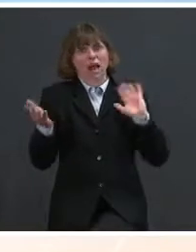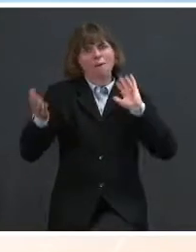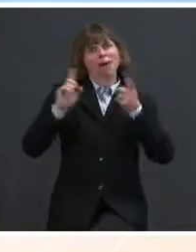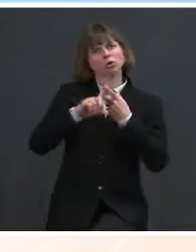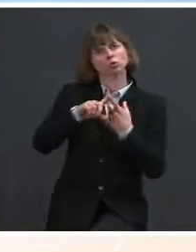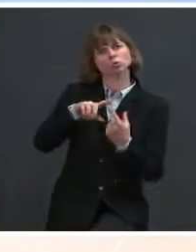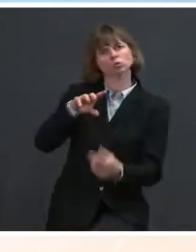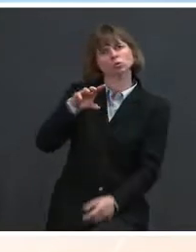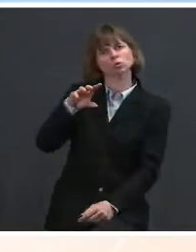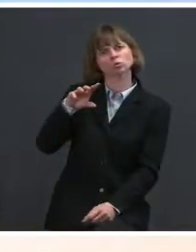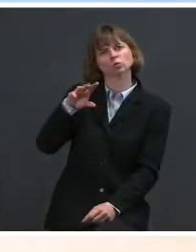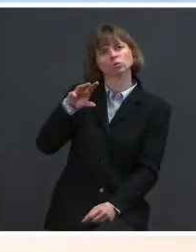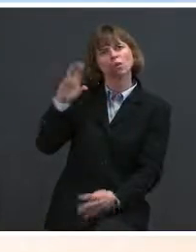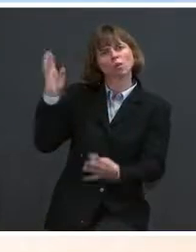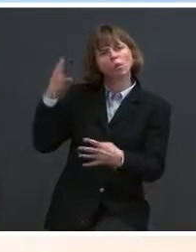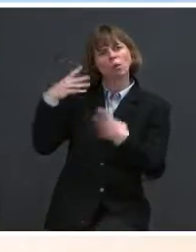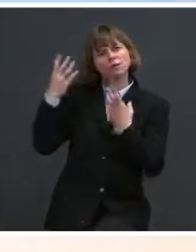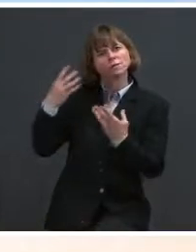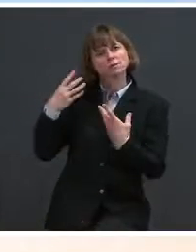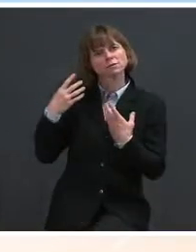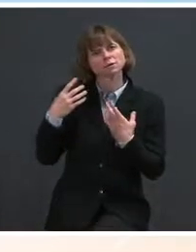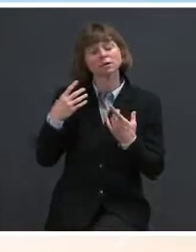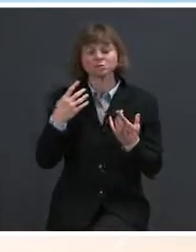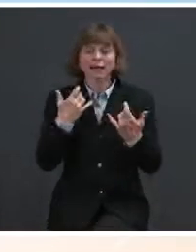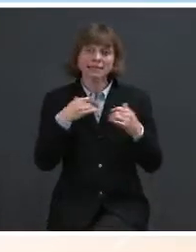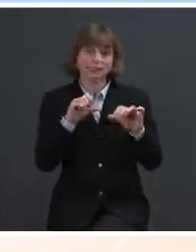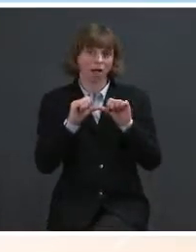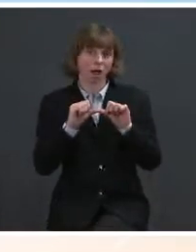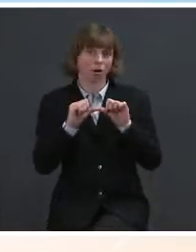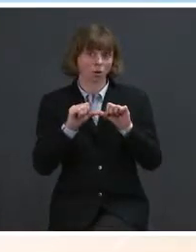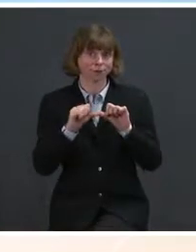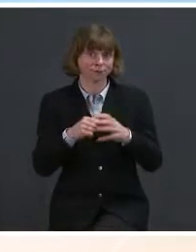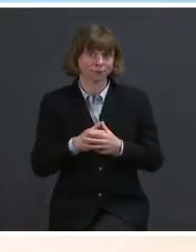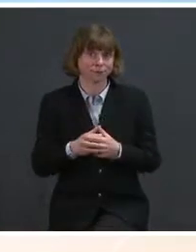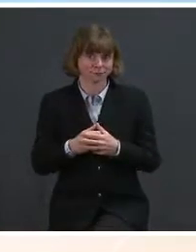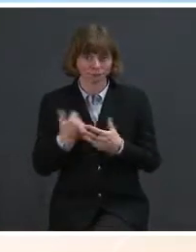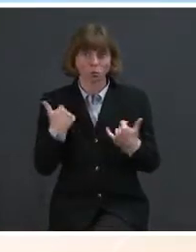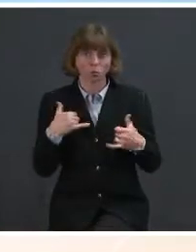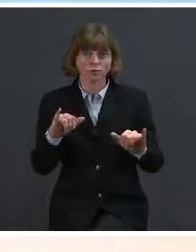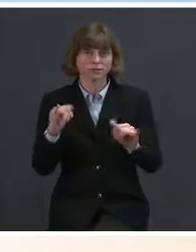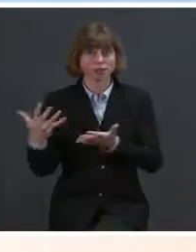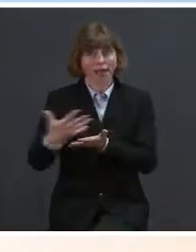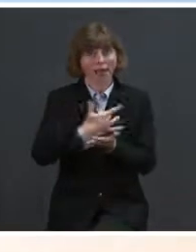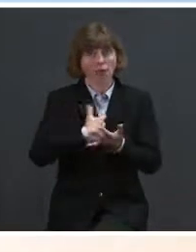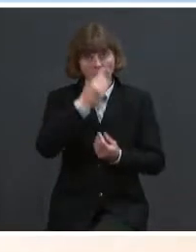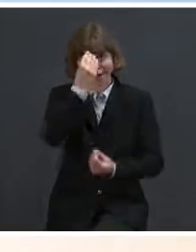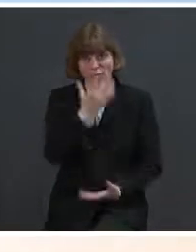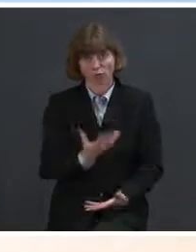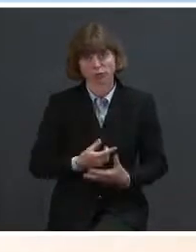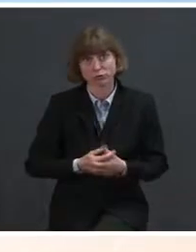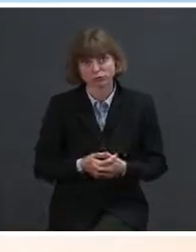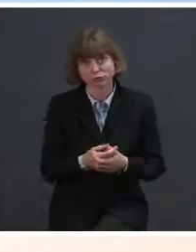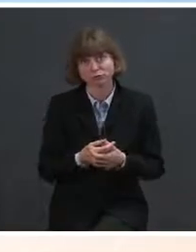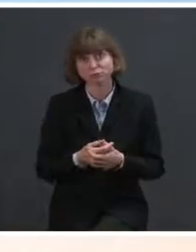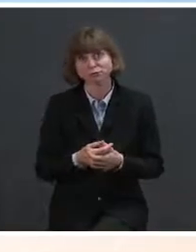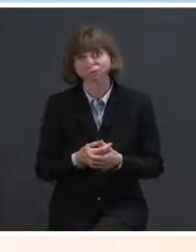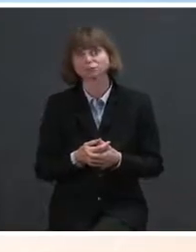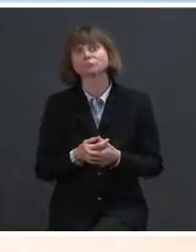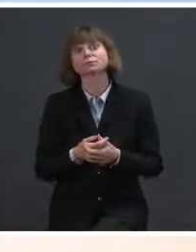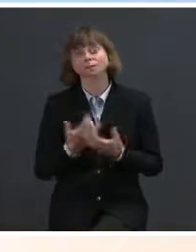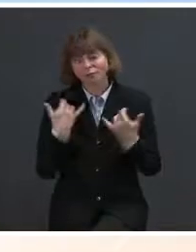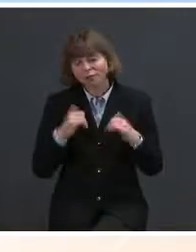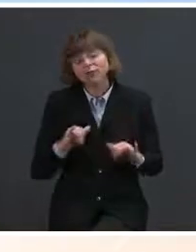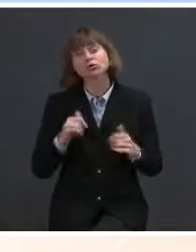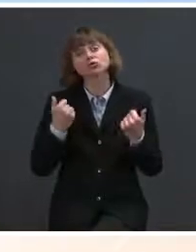ongoing? It is still ongoing in the sense that we are still gathering information. We are still trying to determine the scope